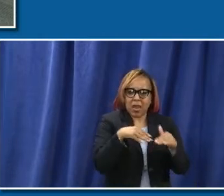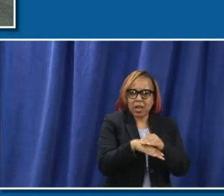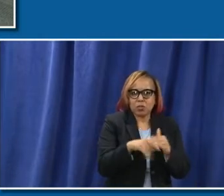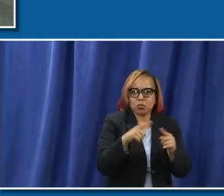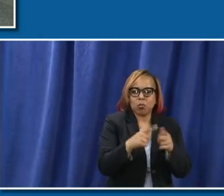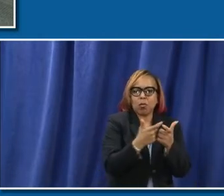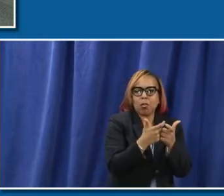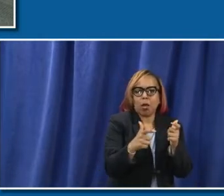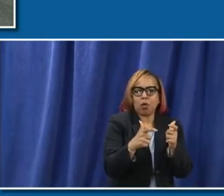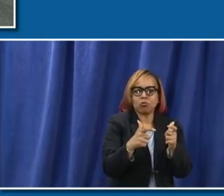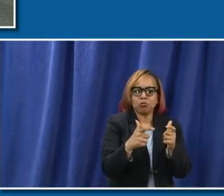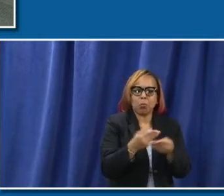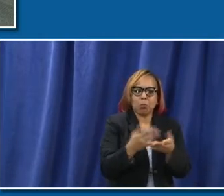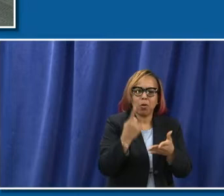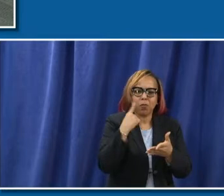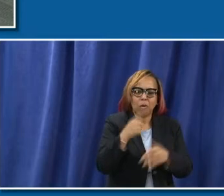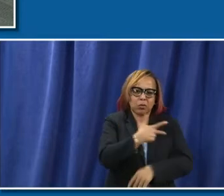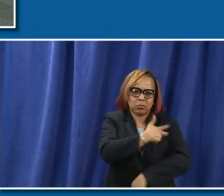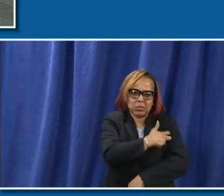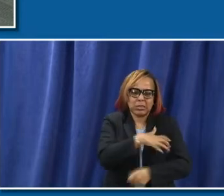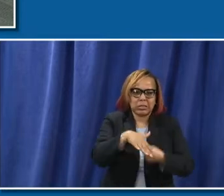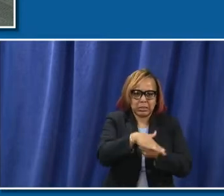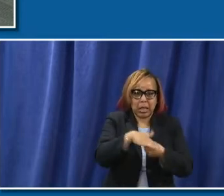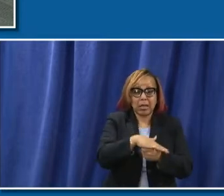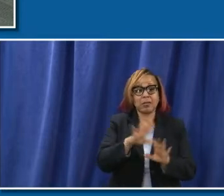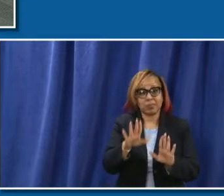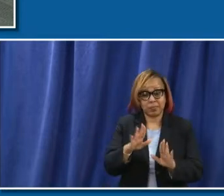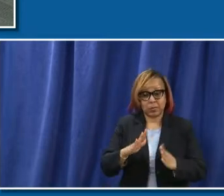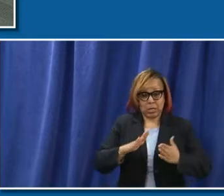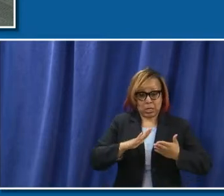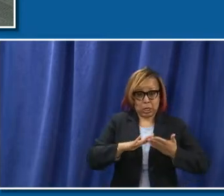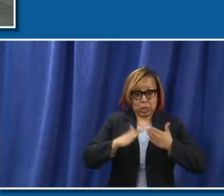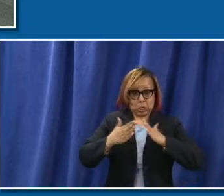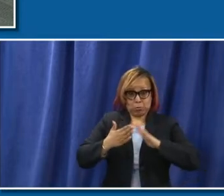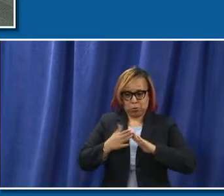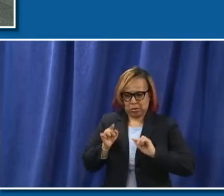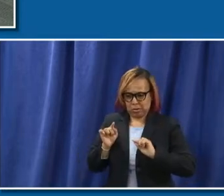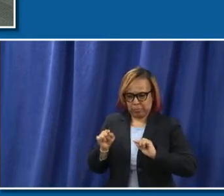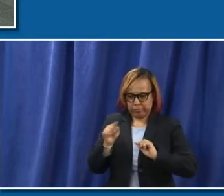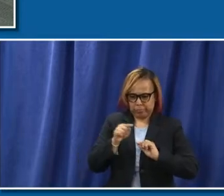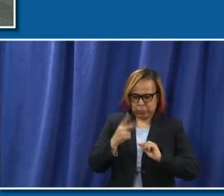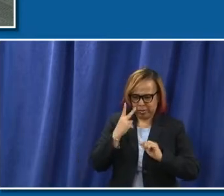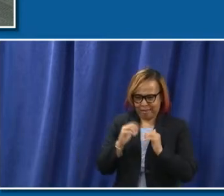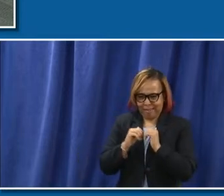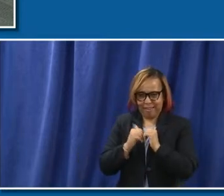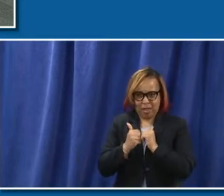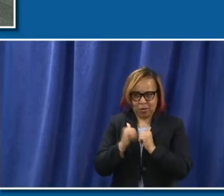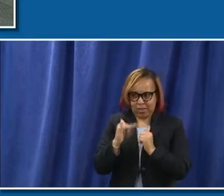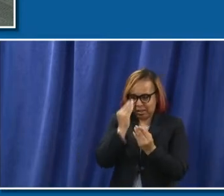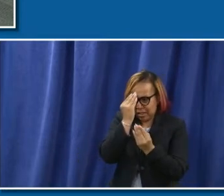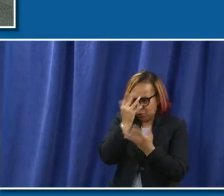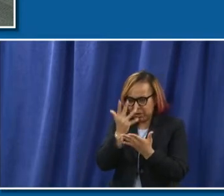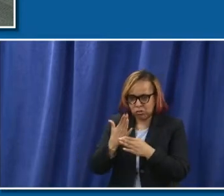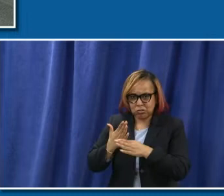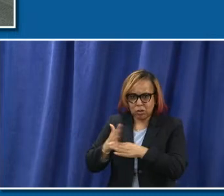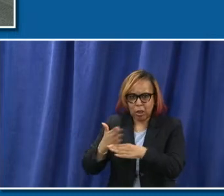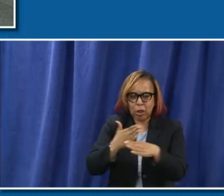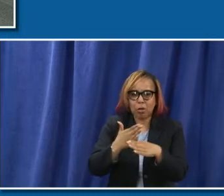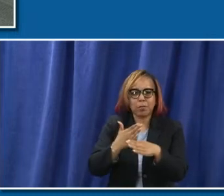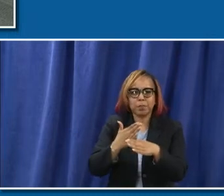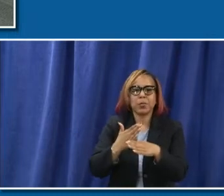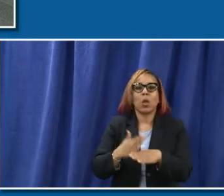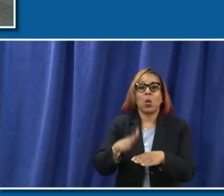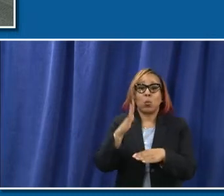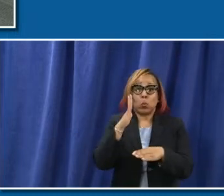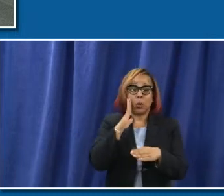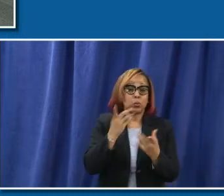to a large point of dispensing site. But when we're looking at those community champions and we're looking at how do I get the information shared, we will